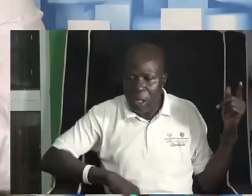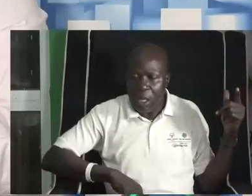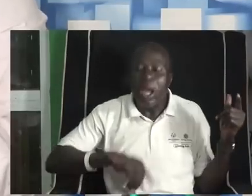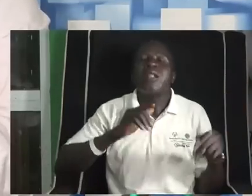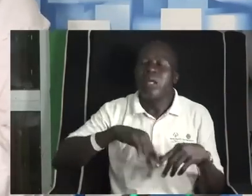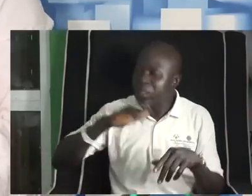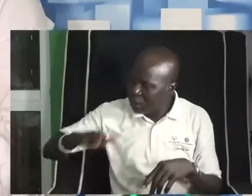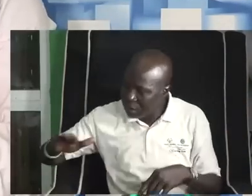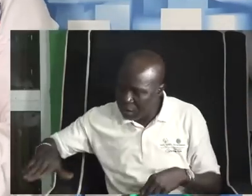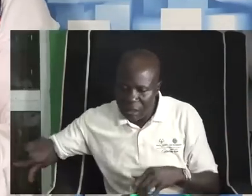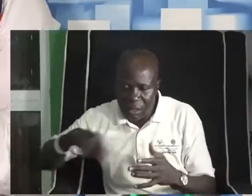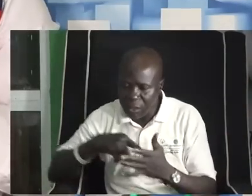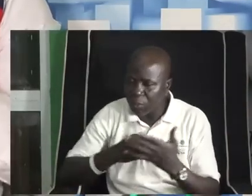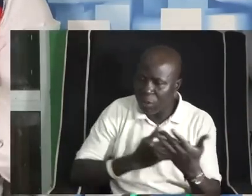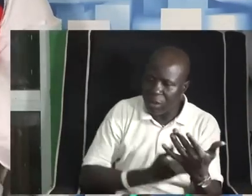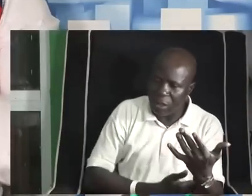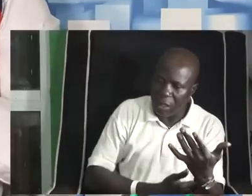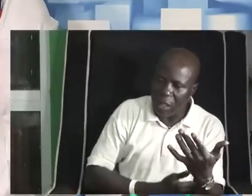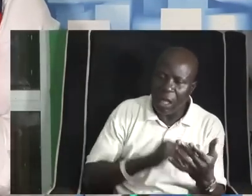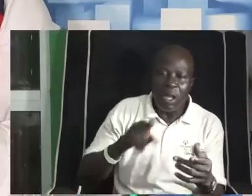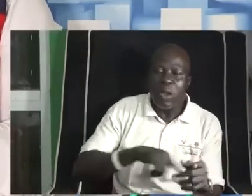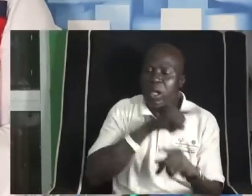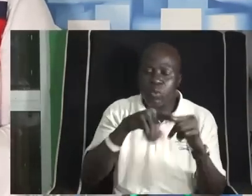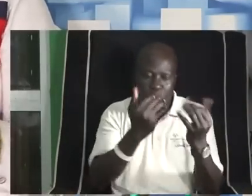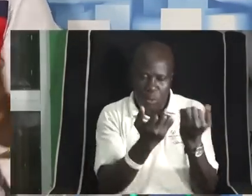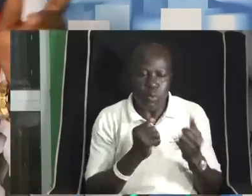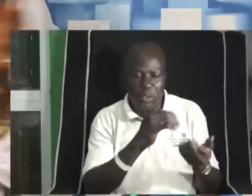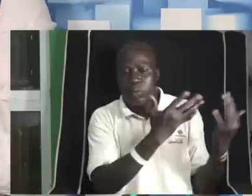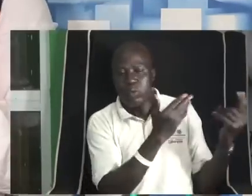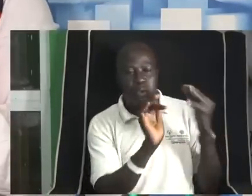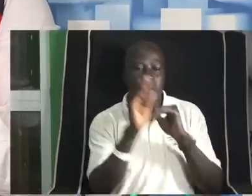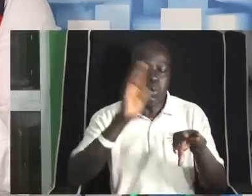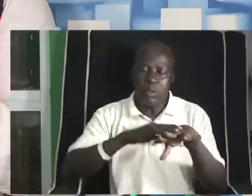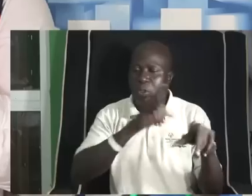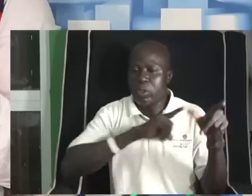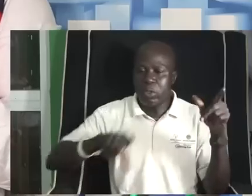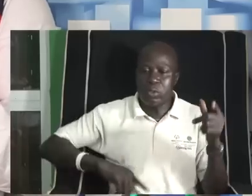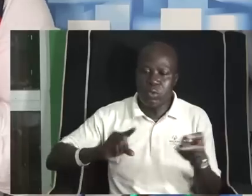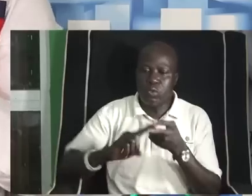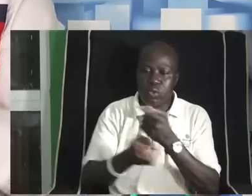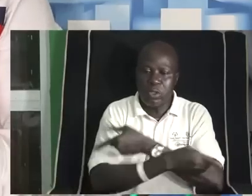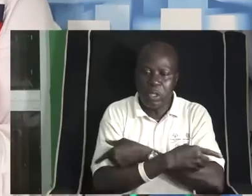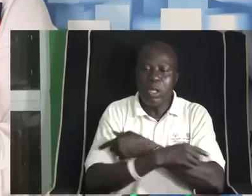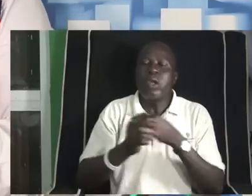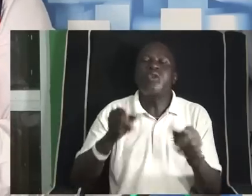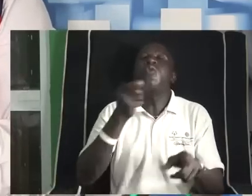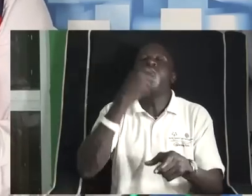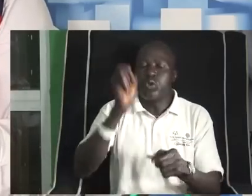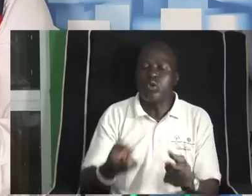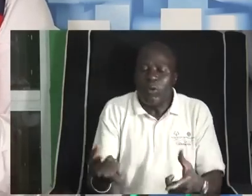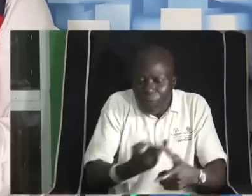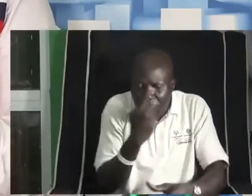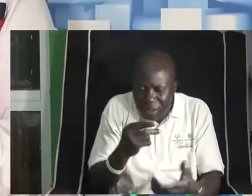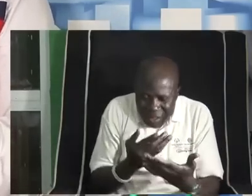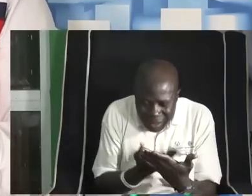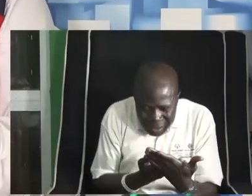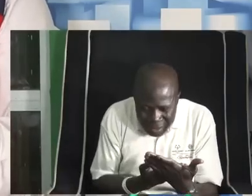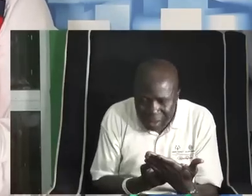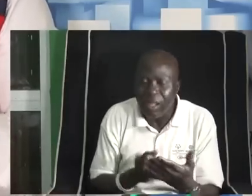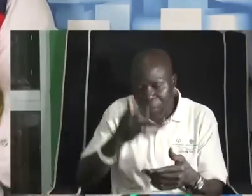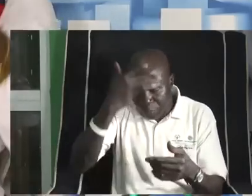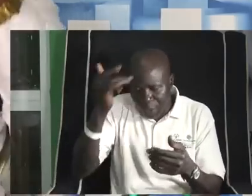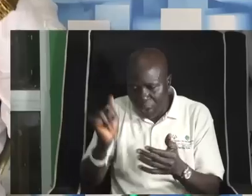èèmọ ní làárọ̀. I told people that those morning. Bá a ti fẹ́ dúró de Olúwa lónìí. As we want to wait upon the Lord today. O gbọ́dọ̀ tètè dé. You must come very early. Nítorí